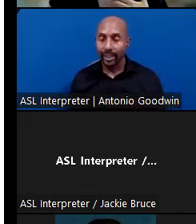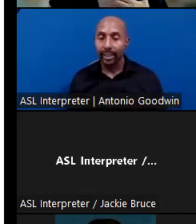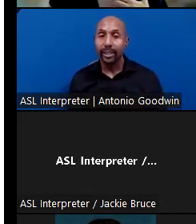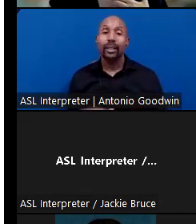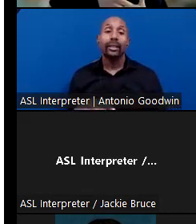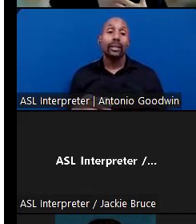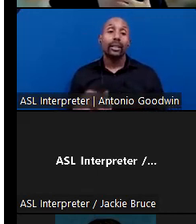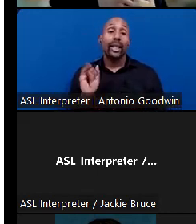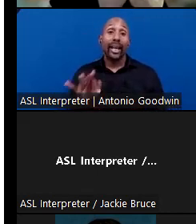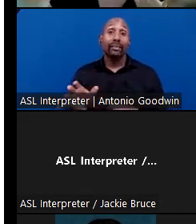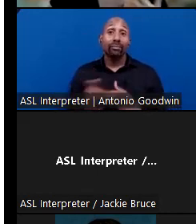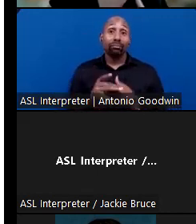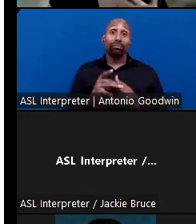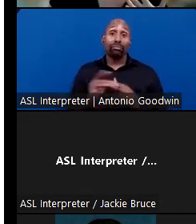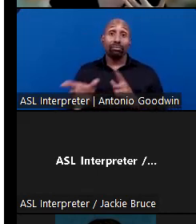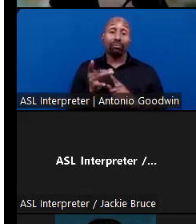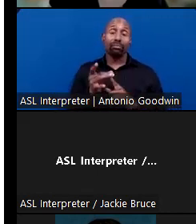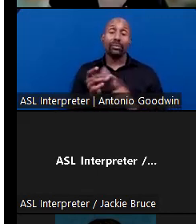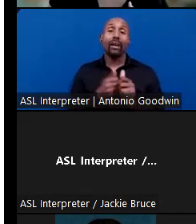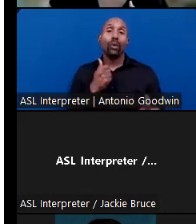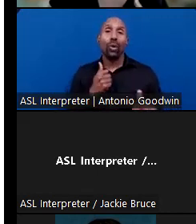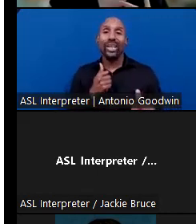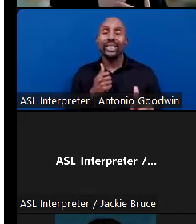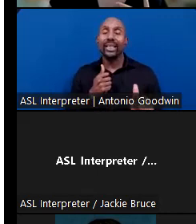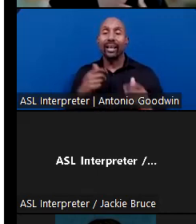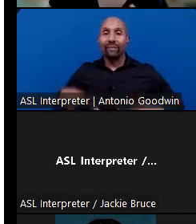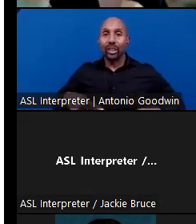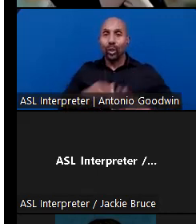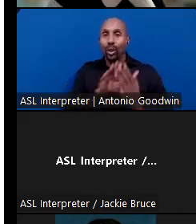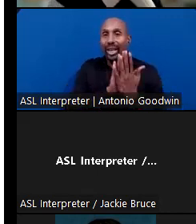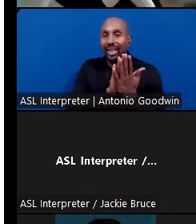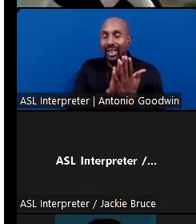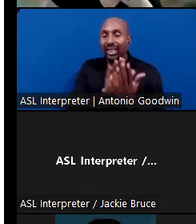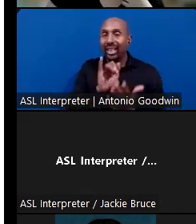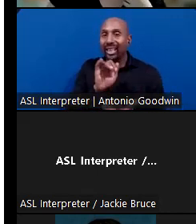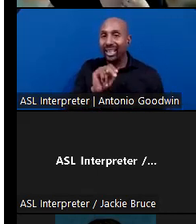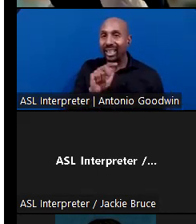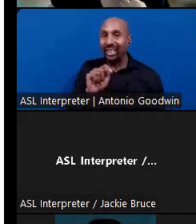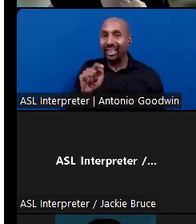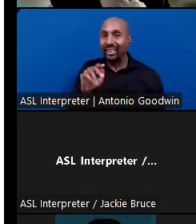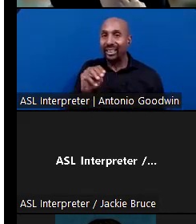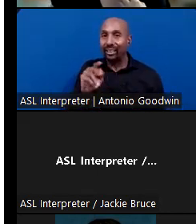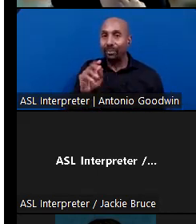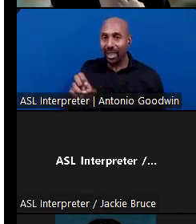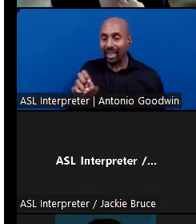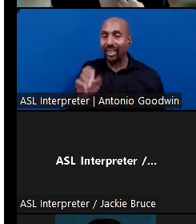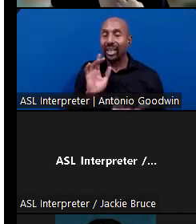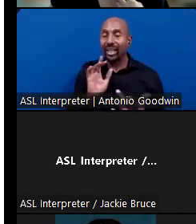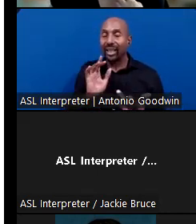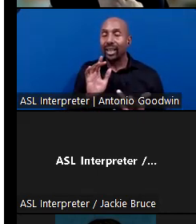physical contact, intimate contact, sex, kissing with other folks, because kissing is another way that'll pass